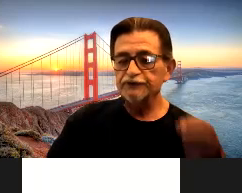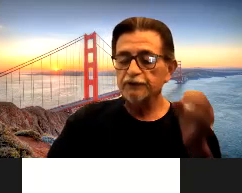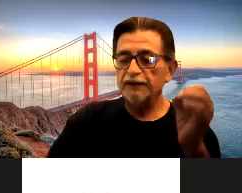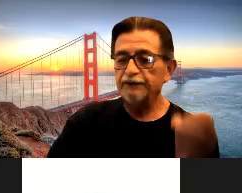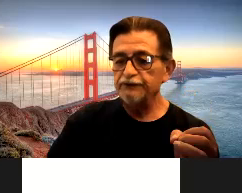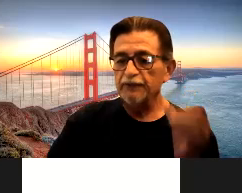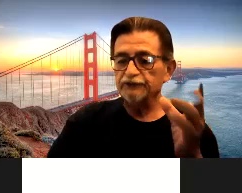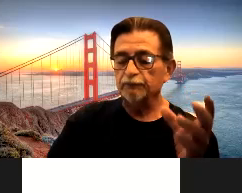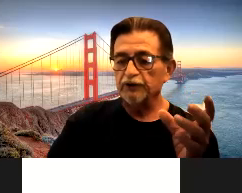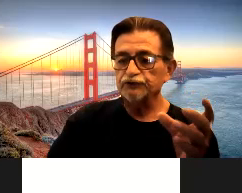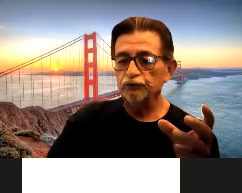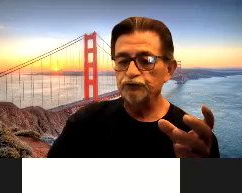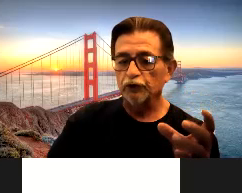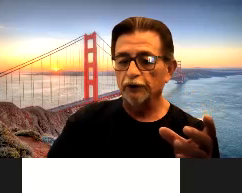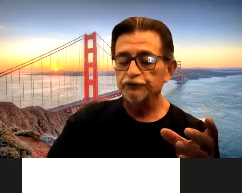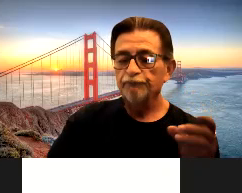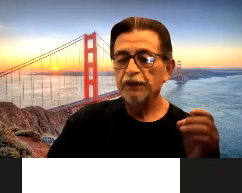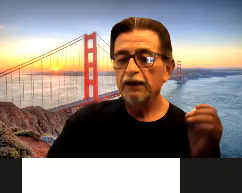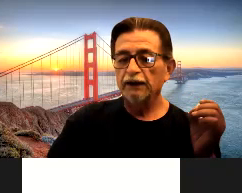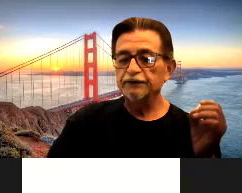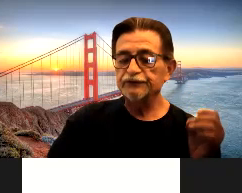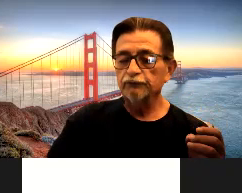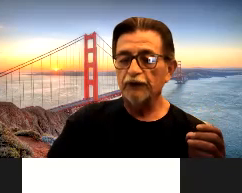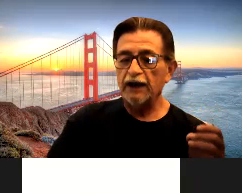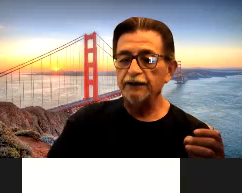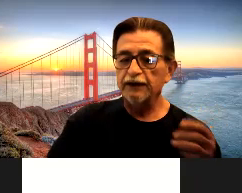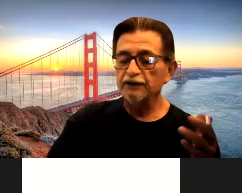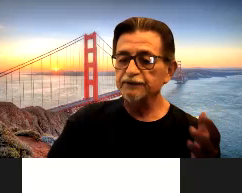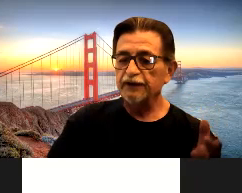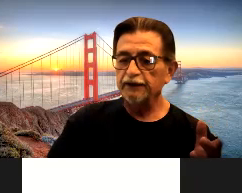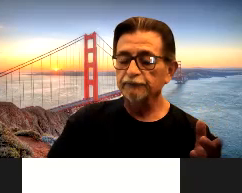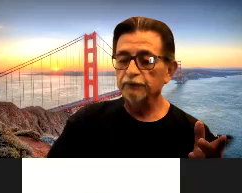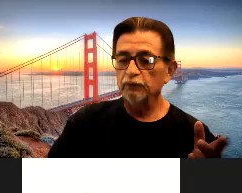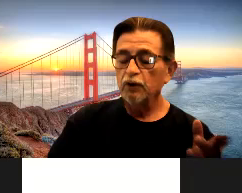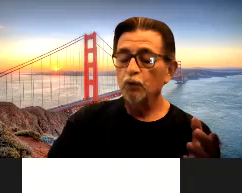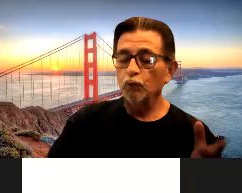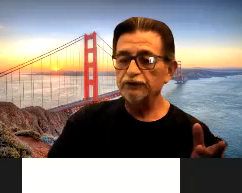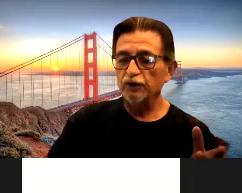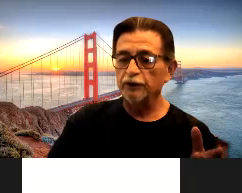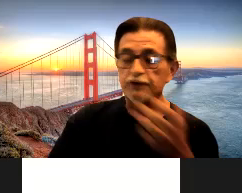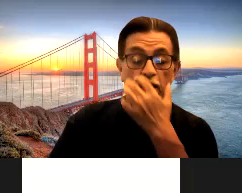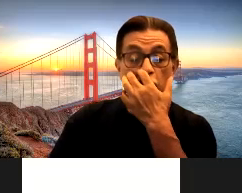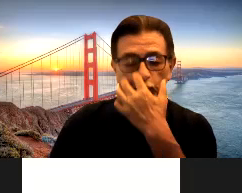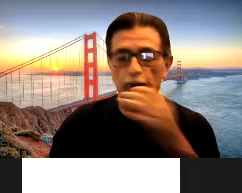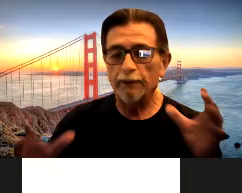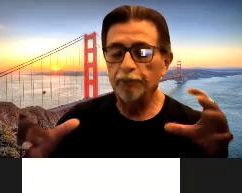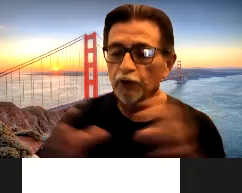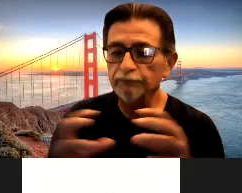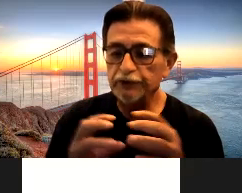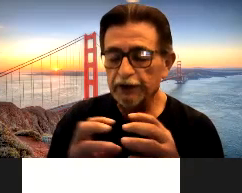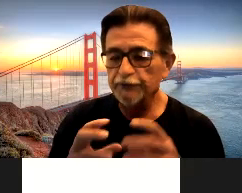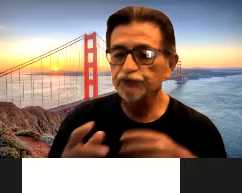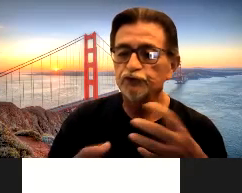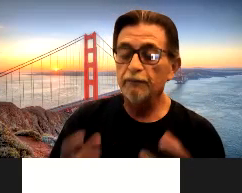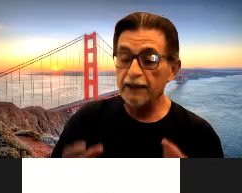first, notice that magnesium has a +2 charge, and the sulfide now has a -1 charge. When we put